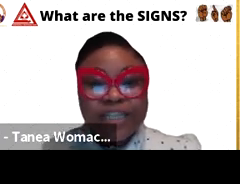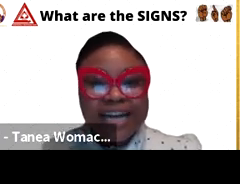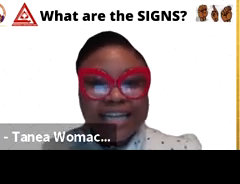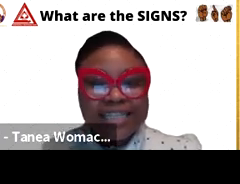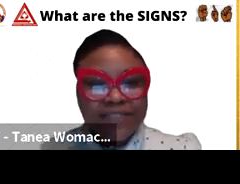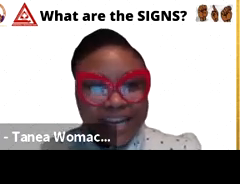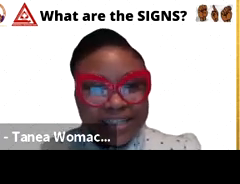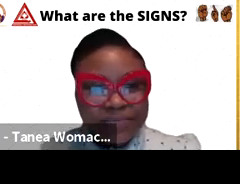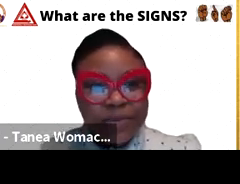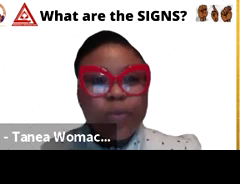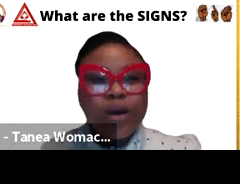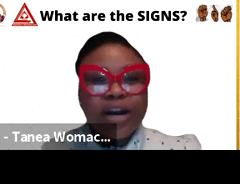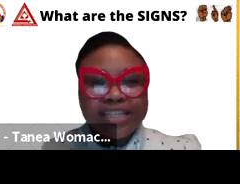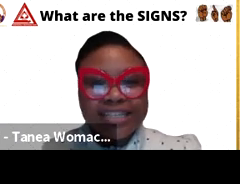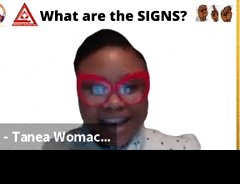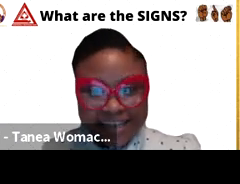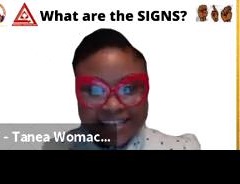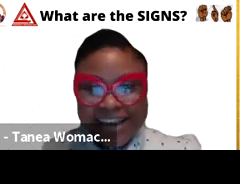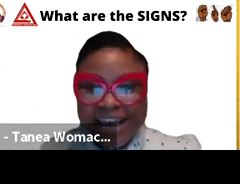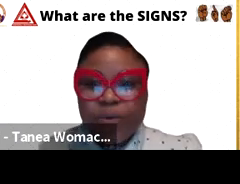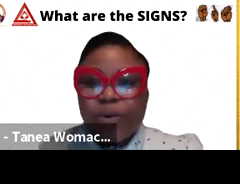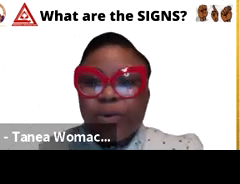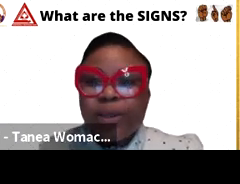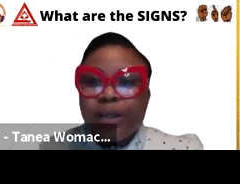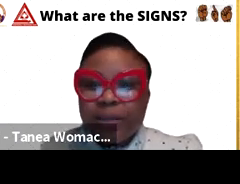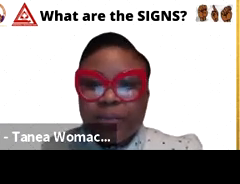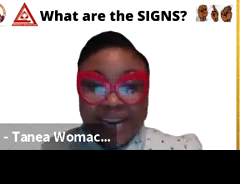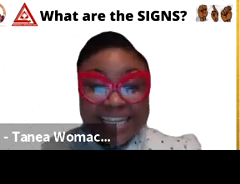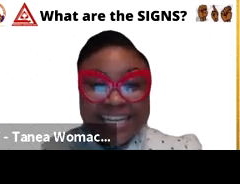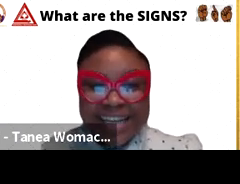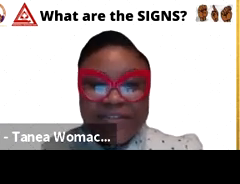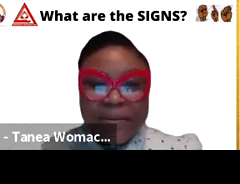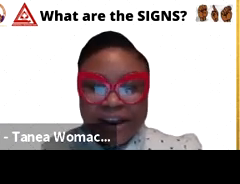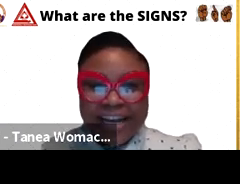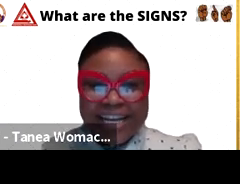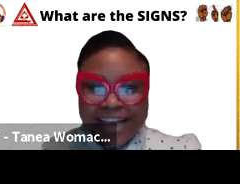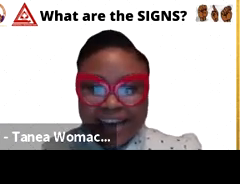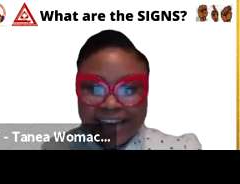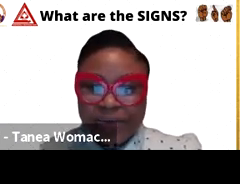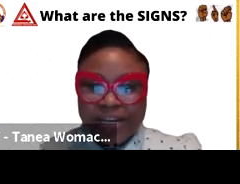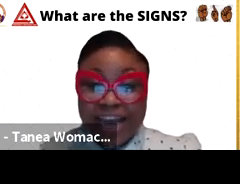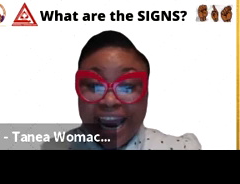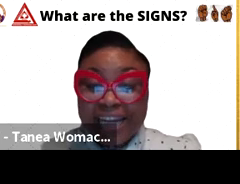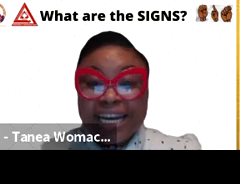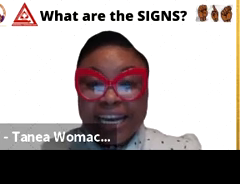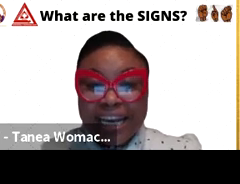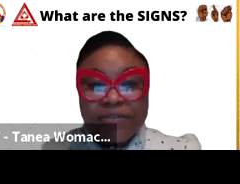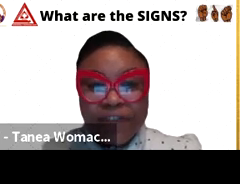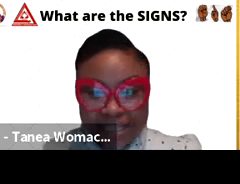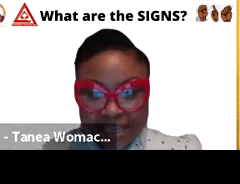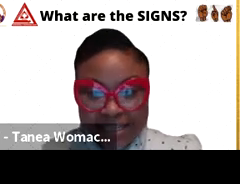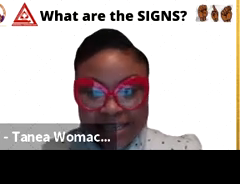for tonight's event, What Are the Signs? Where we will learn the basics of American Sign Language and